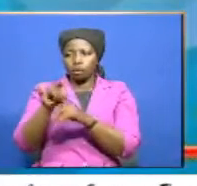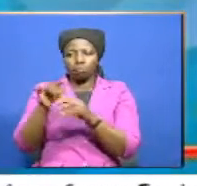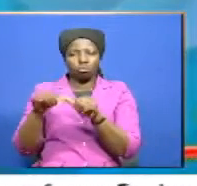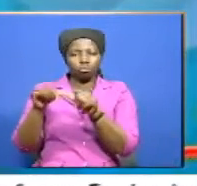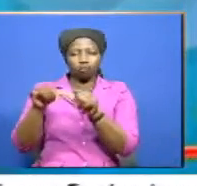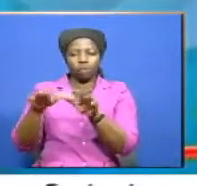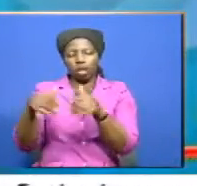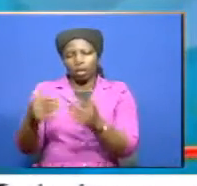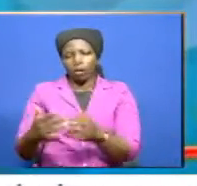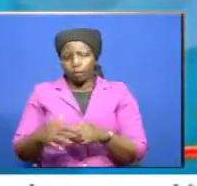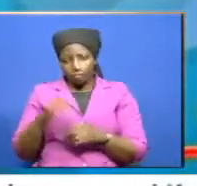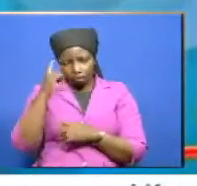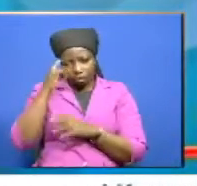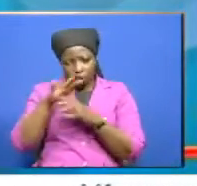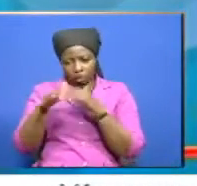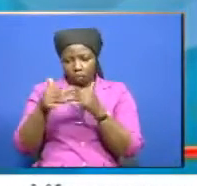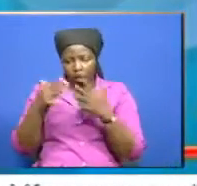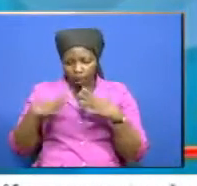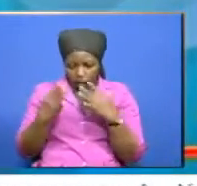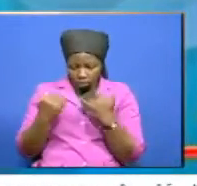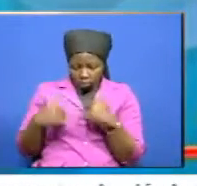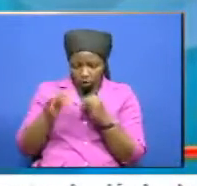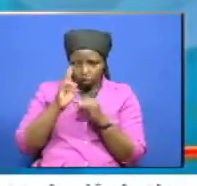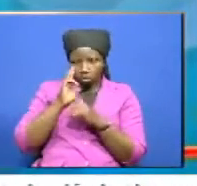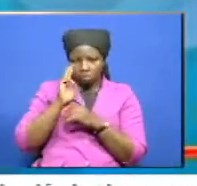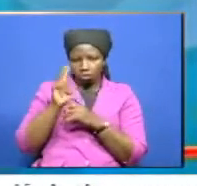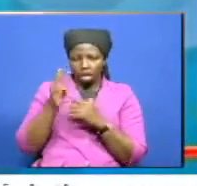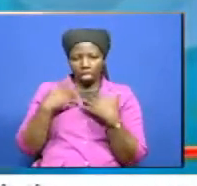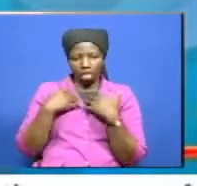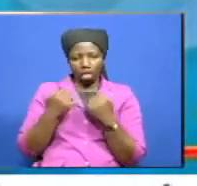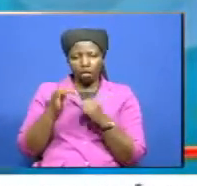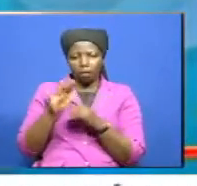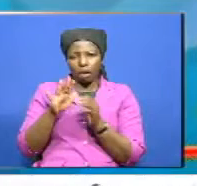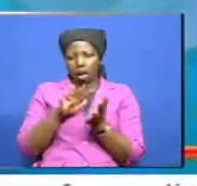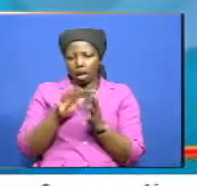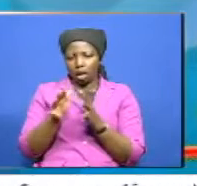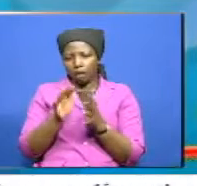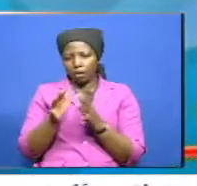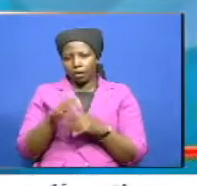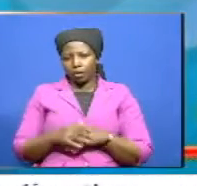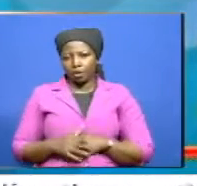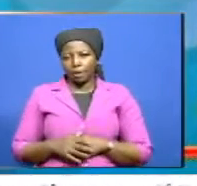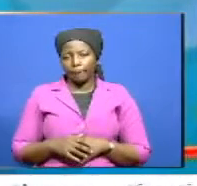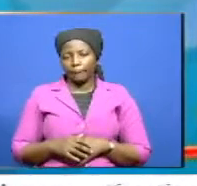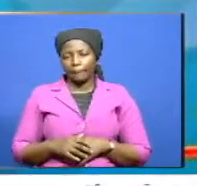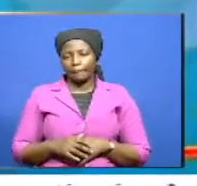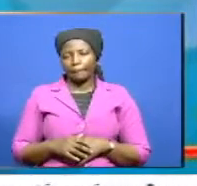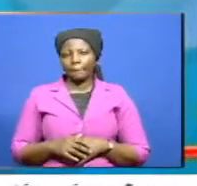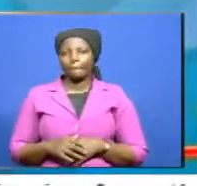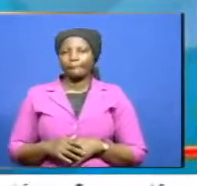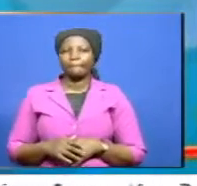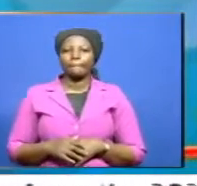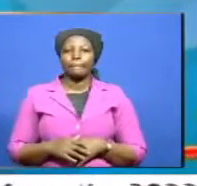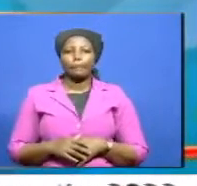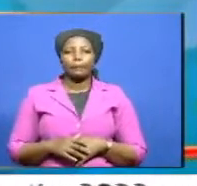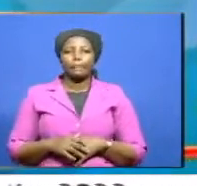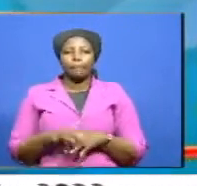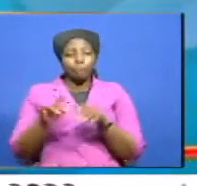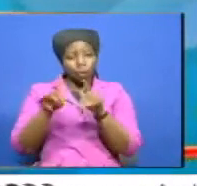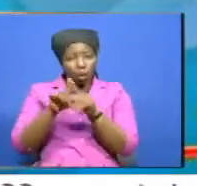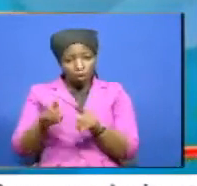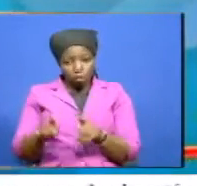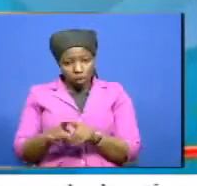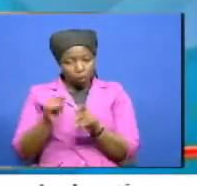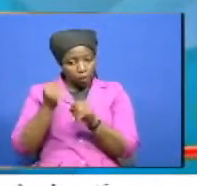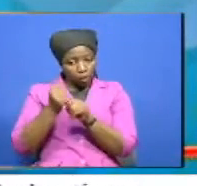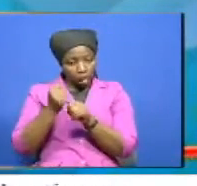opposition. I think everyone was trying to see where they're in terms of fitness, structures and everything. In terms of consistency, obviously that was impressive to see that